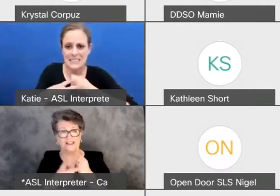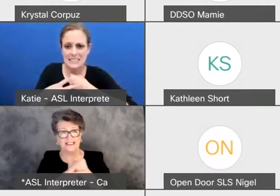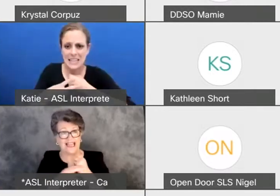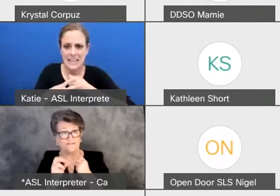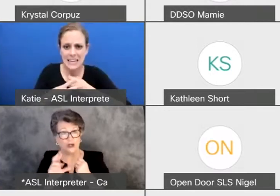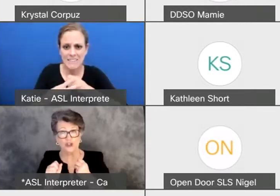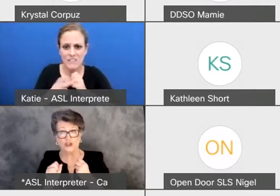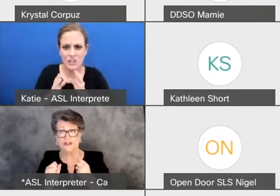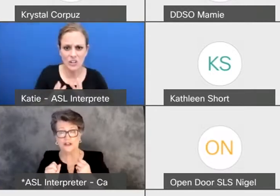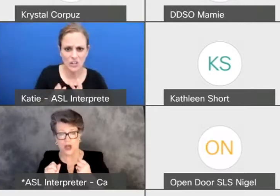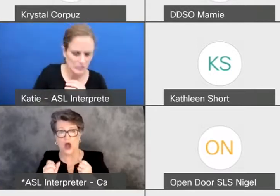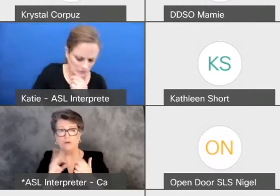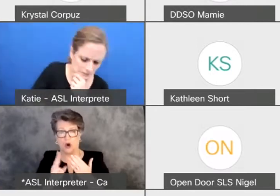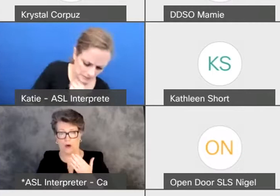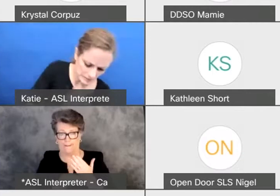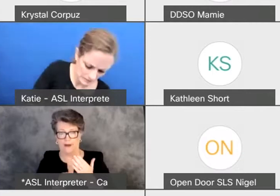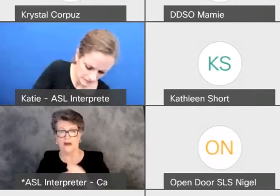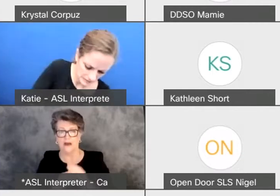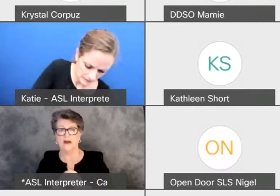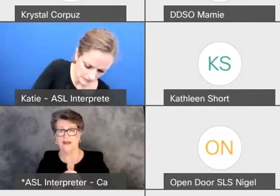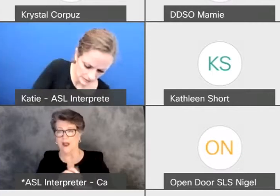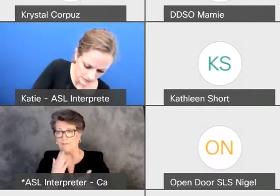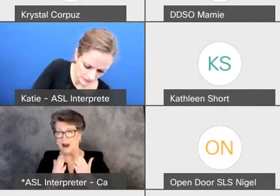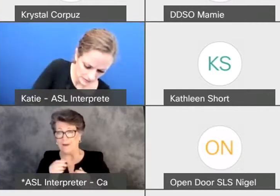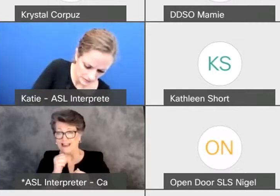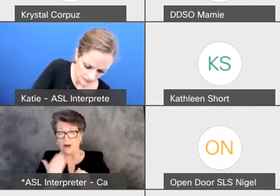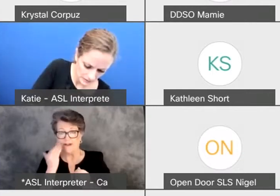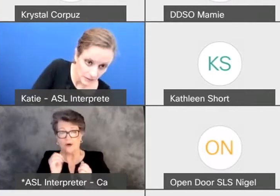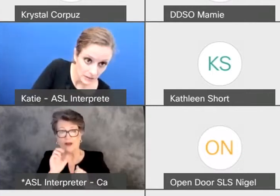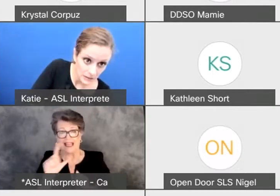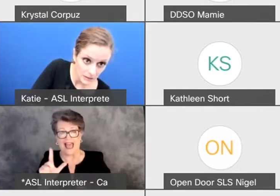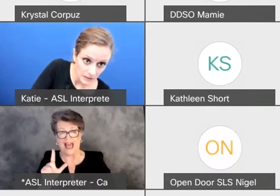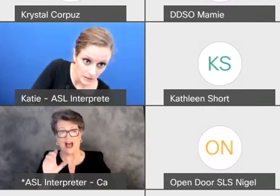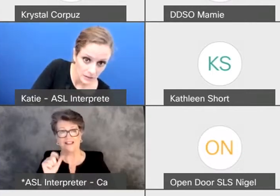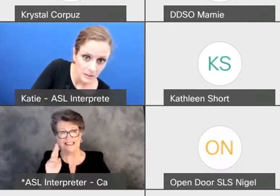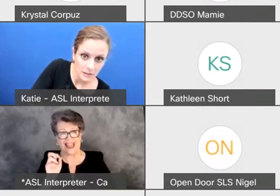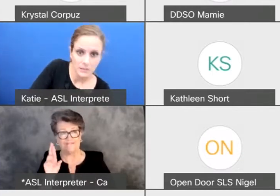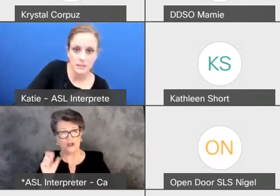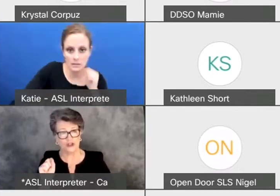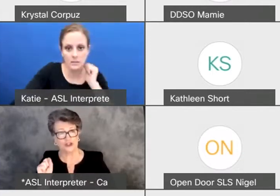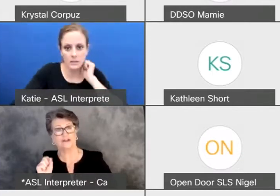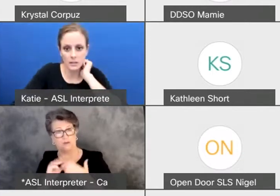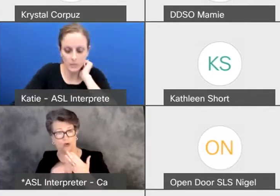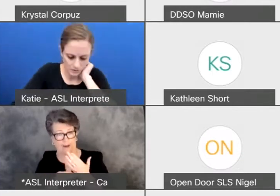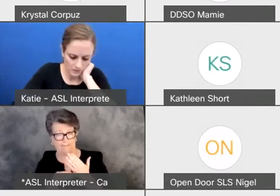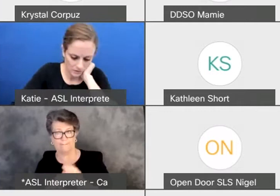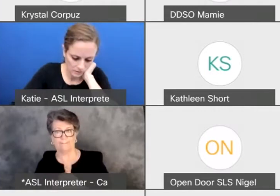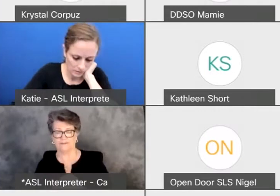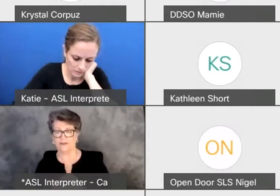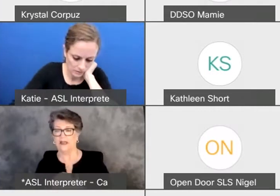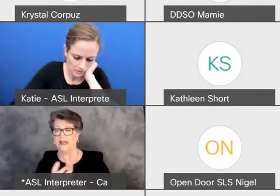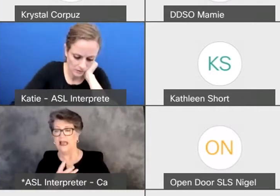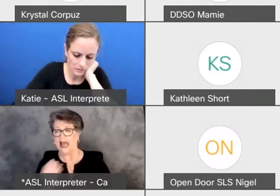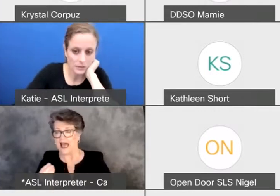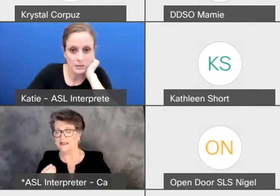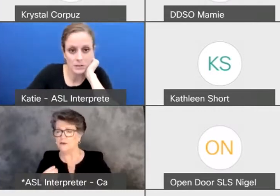service providers that may or may not be familiar with the Cal Savers program as well. And then we want